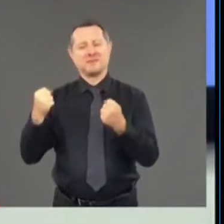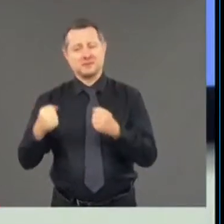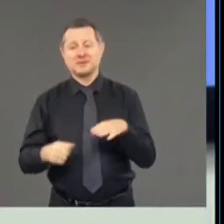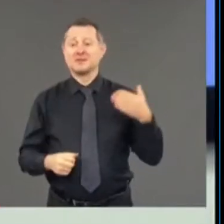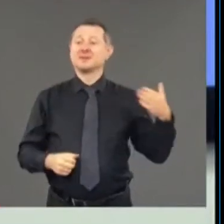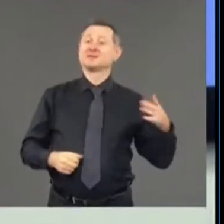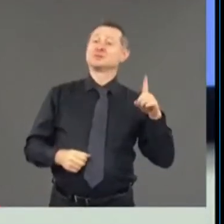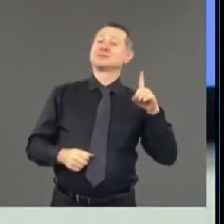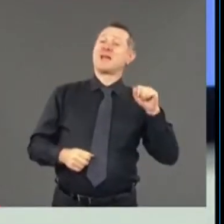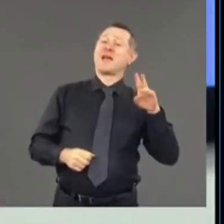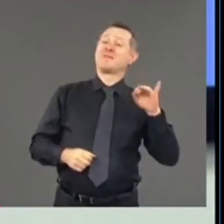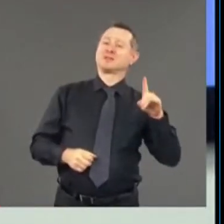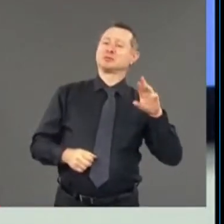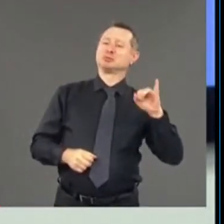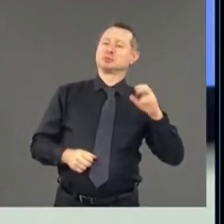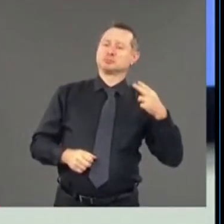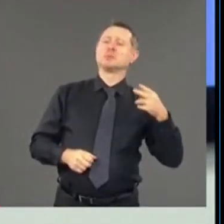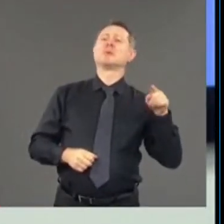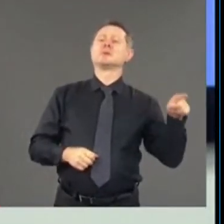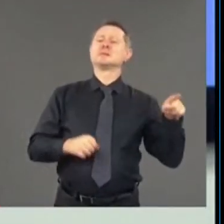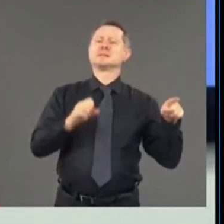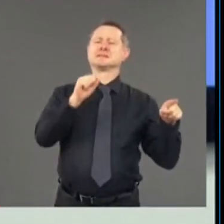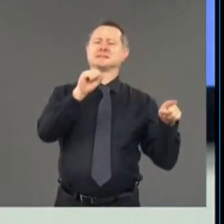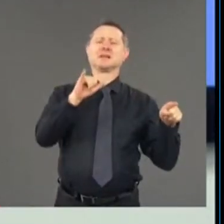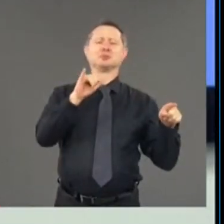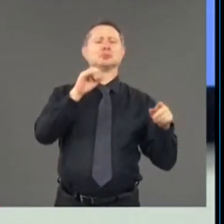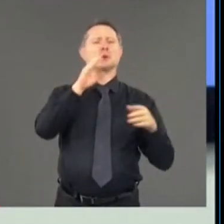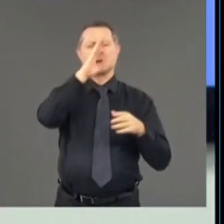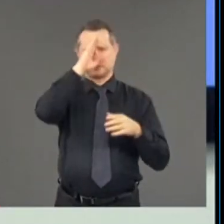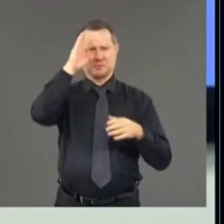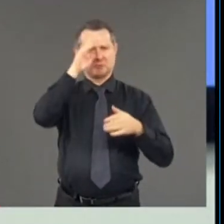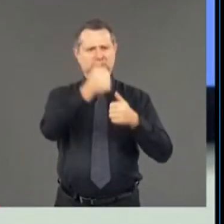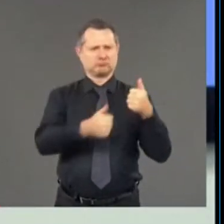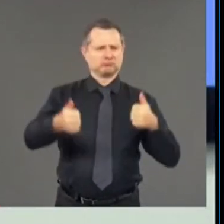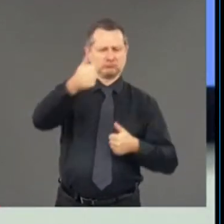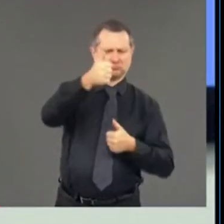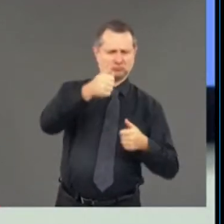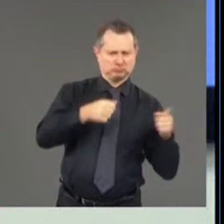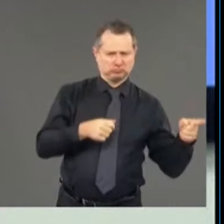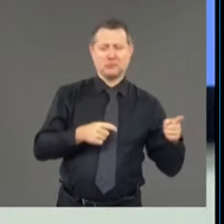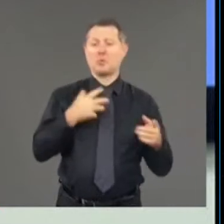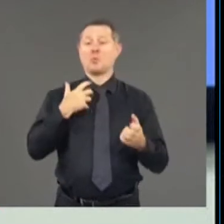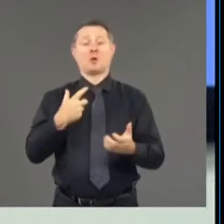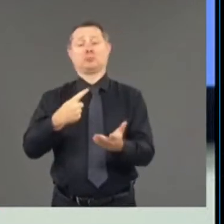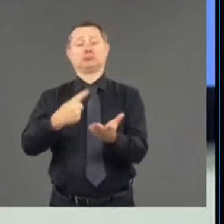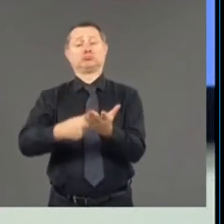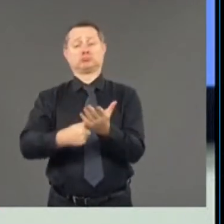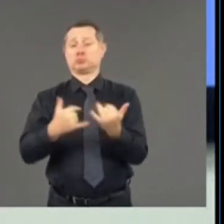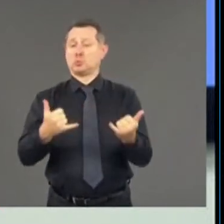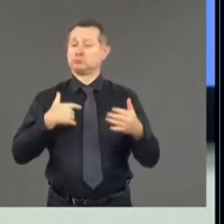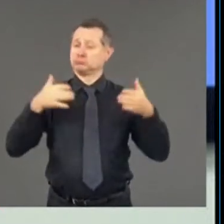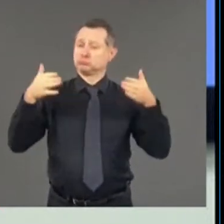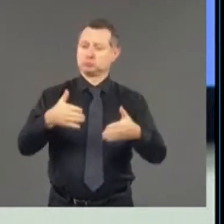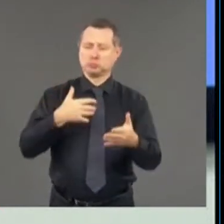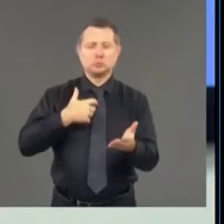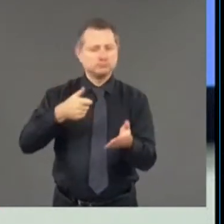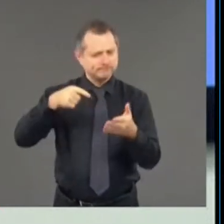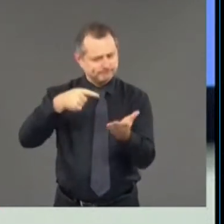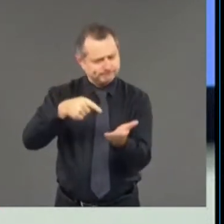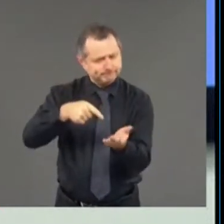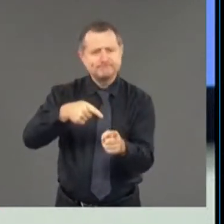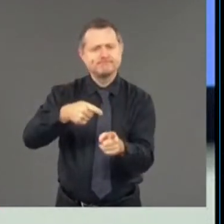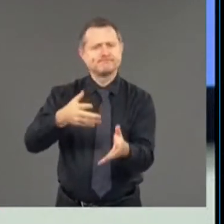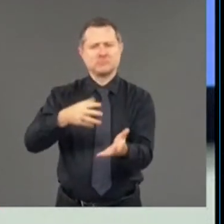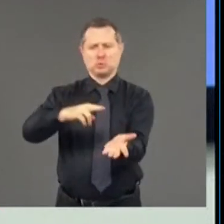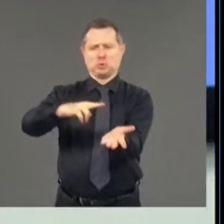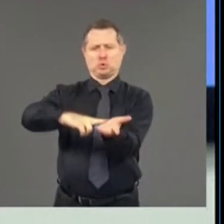here today to talk about our nursing home report, and we will cover everything in detail. But before delving into